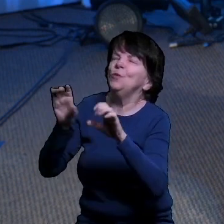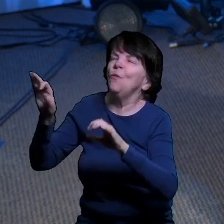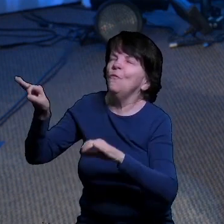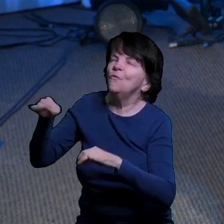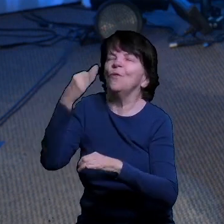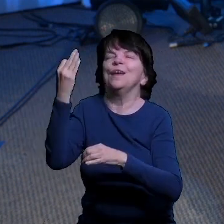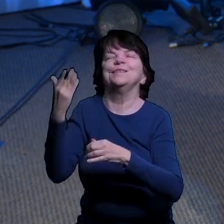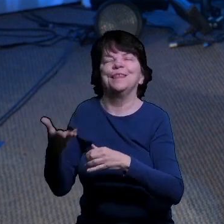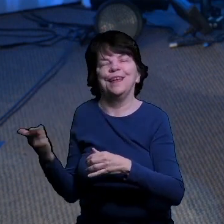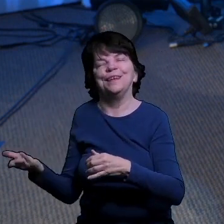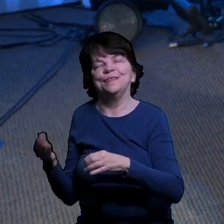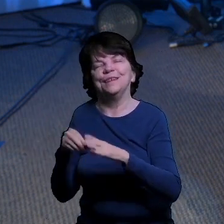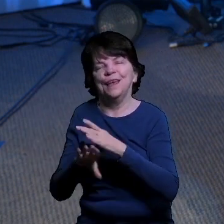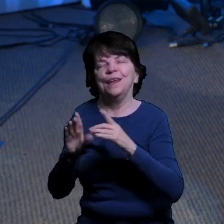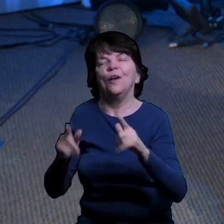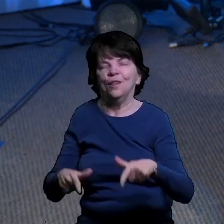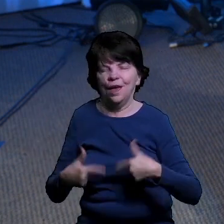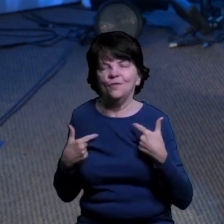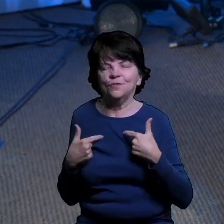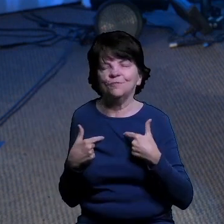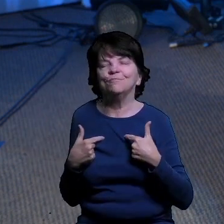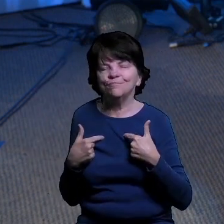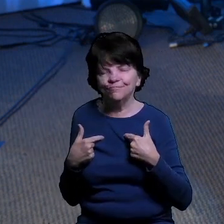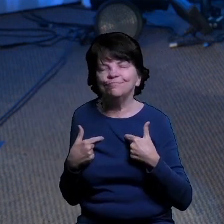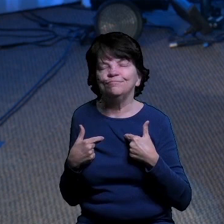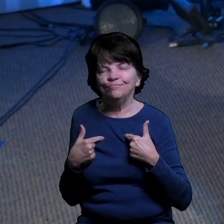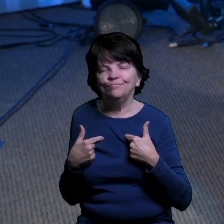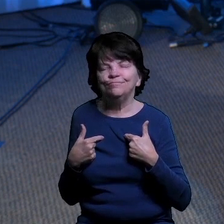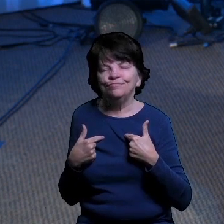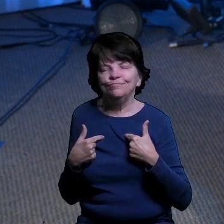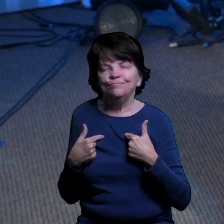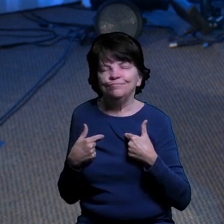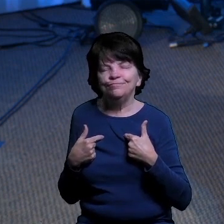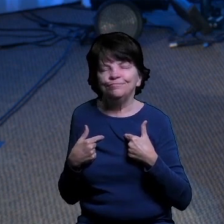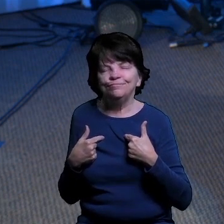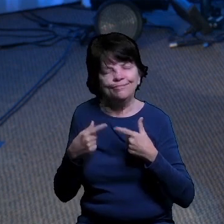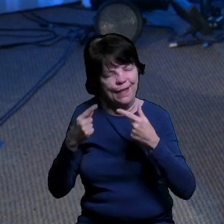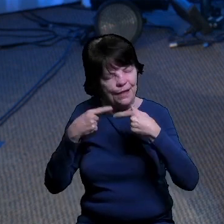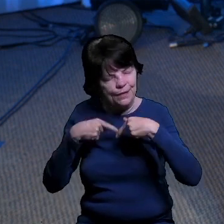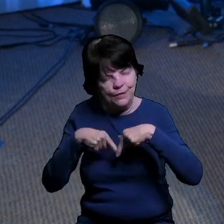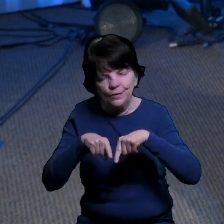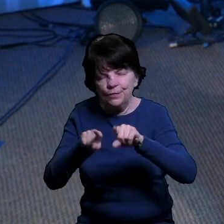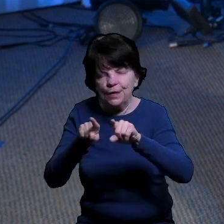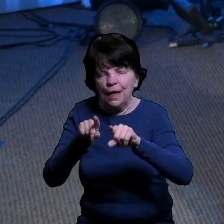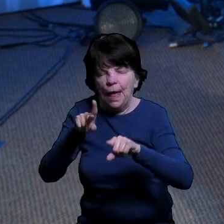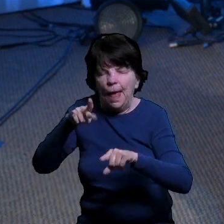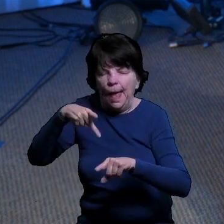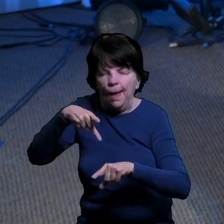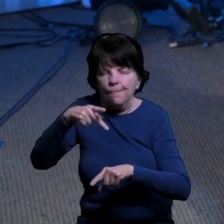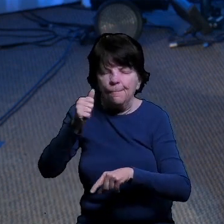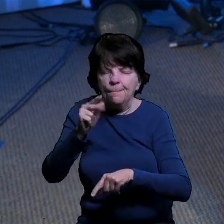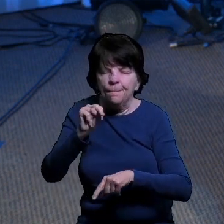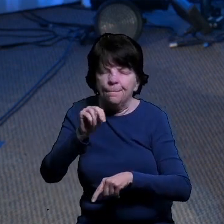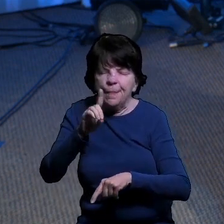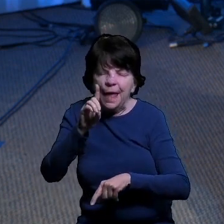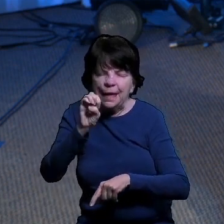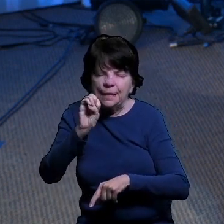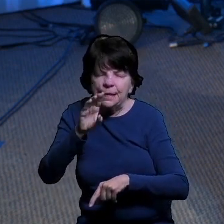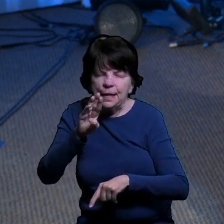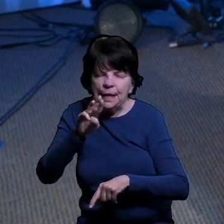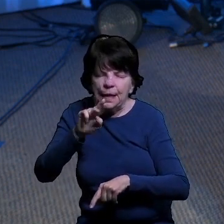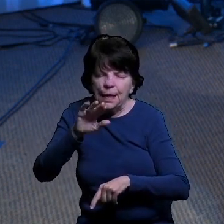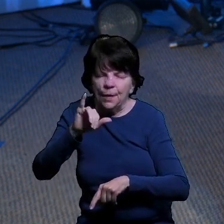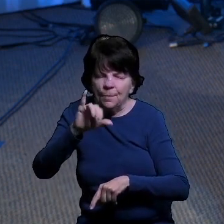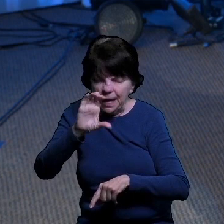in each one of our lives. Lord, that in the midst of this pandemic, There can be moments where it gets to